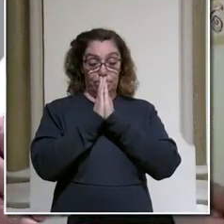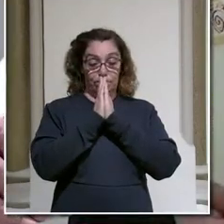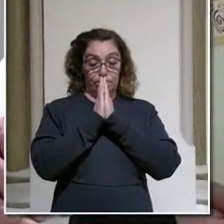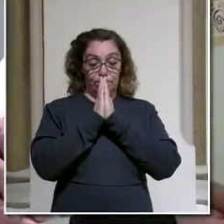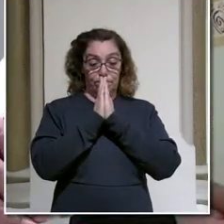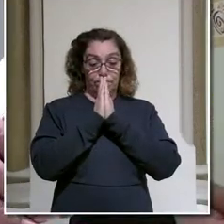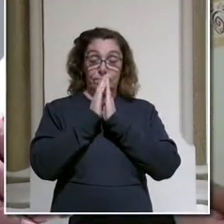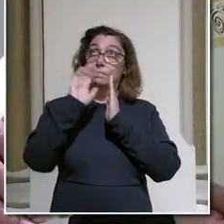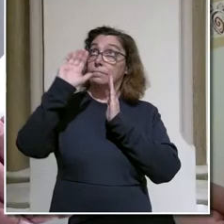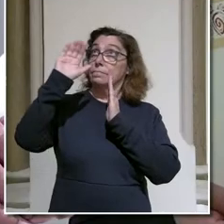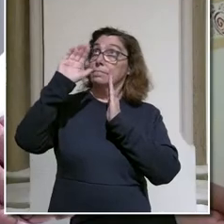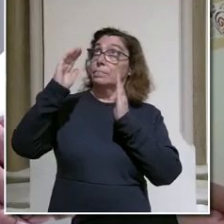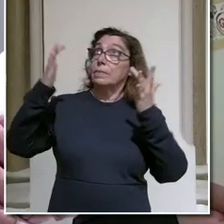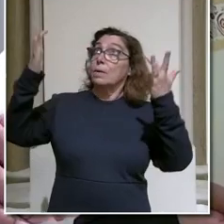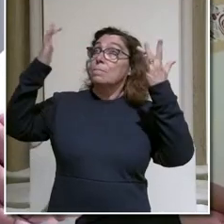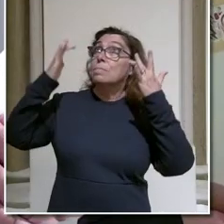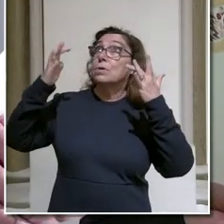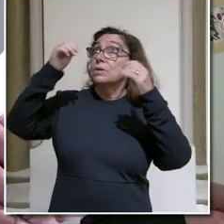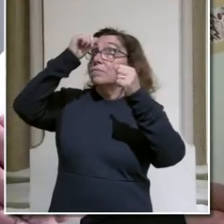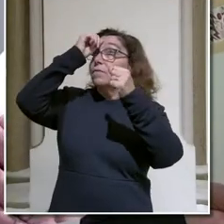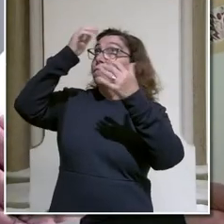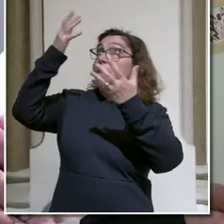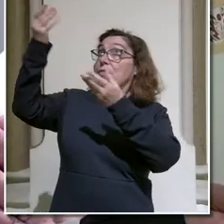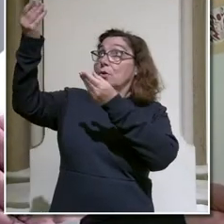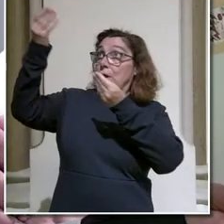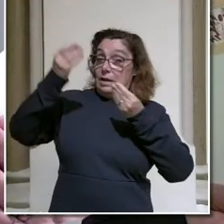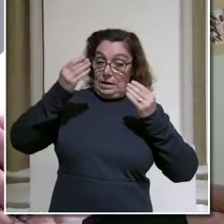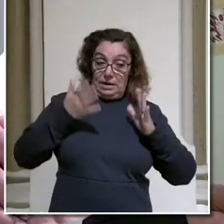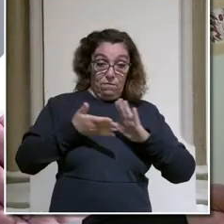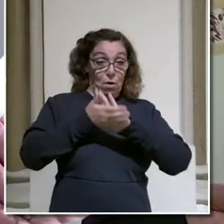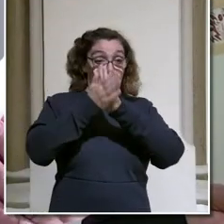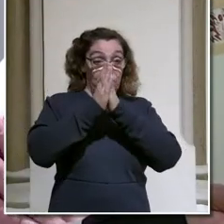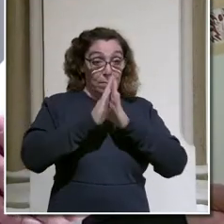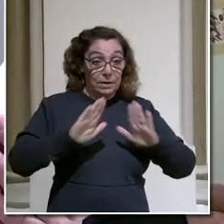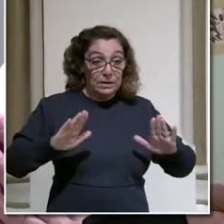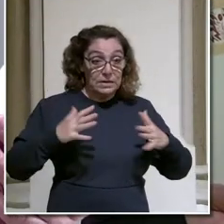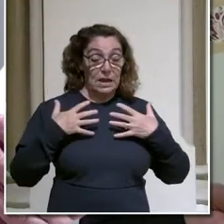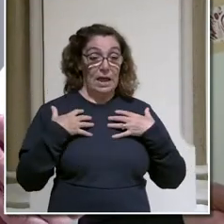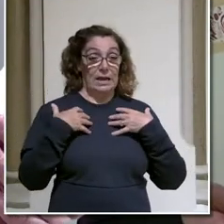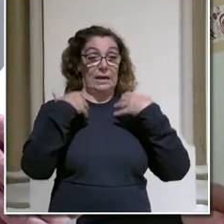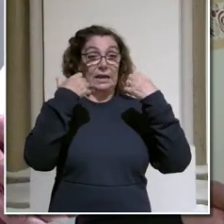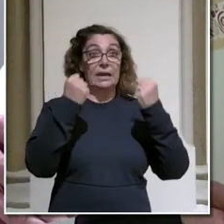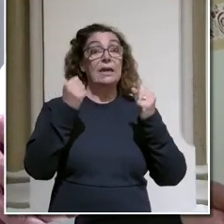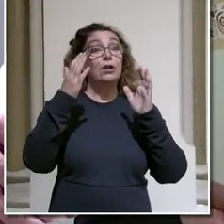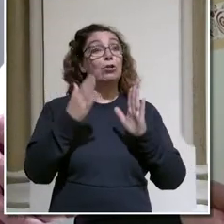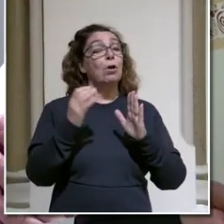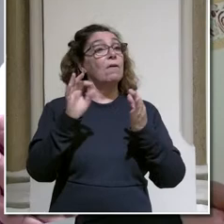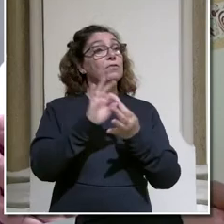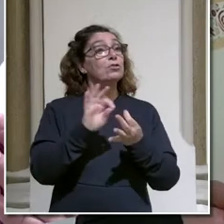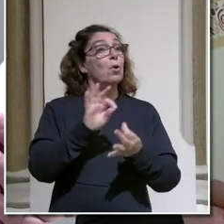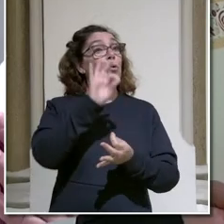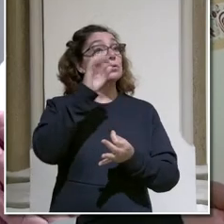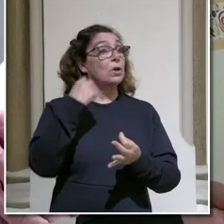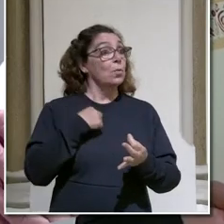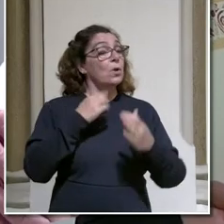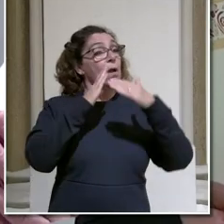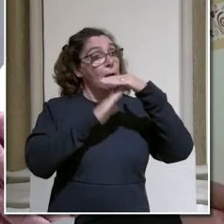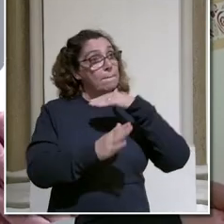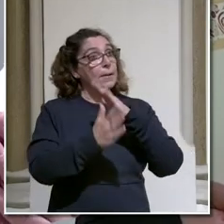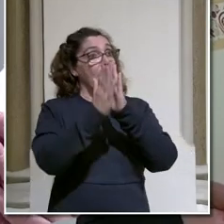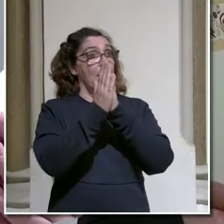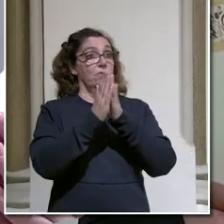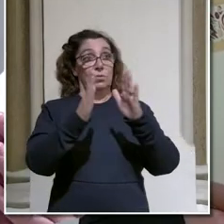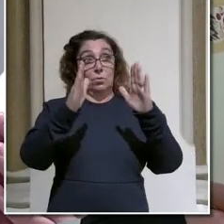Merciful Father, giver of peace and healer of souls, we humbly ask you to hear